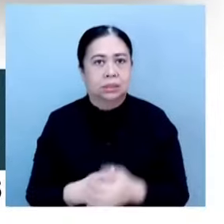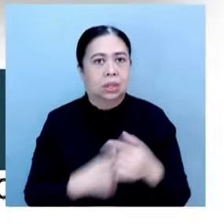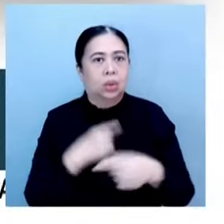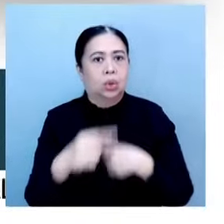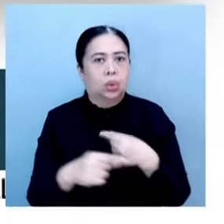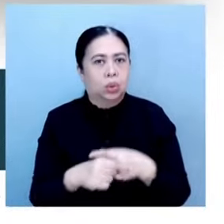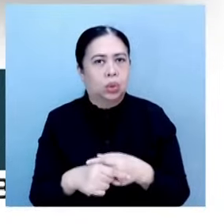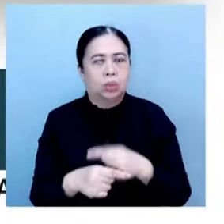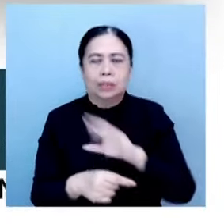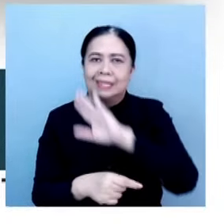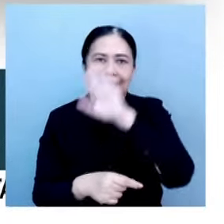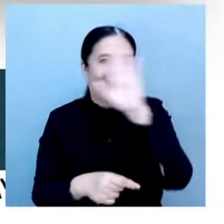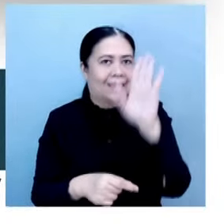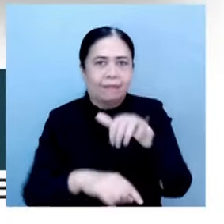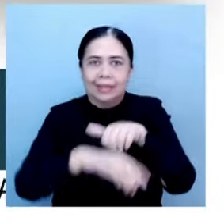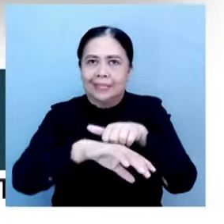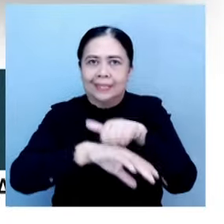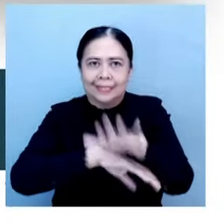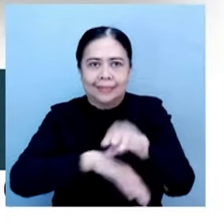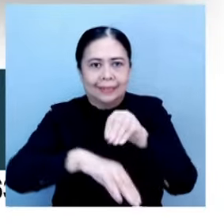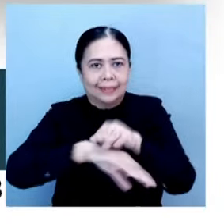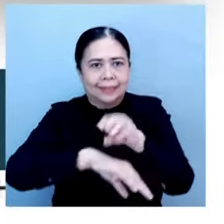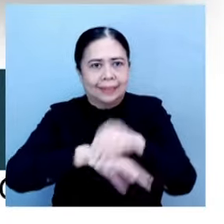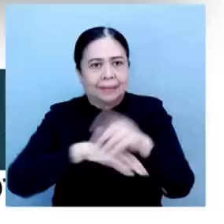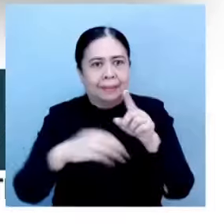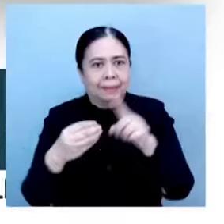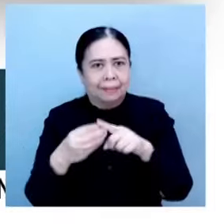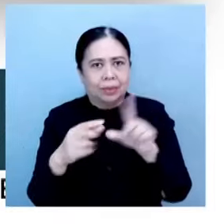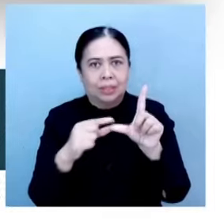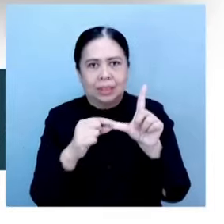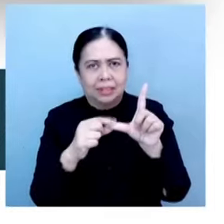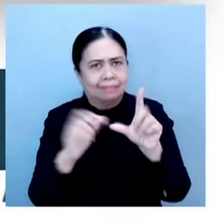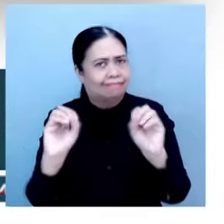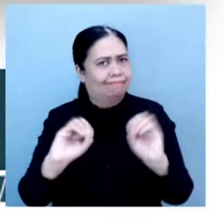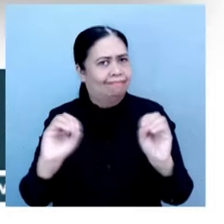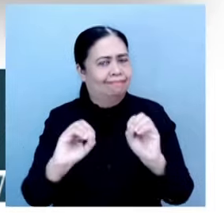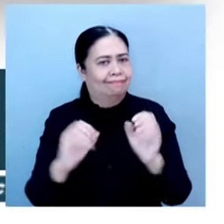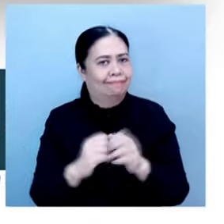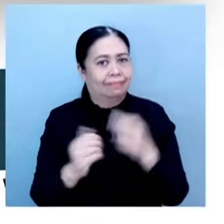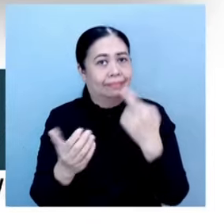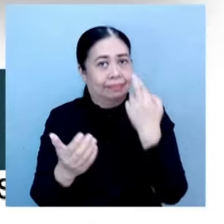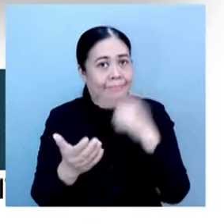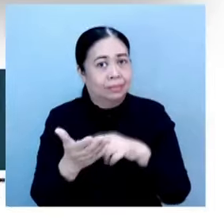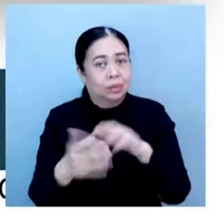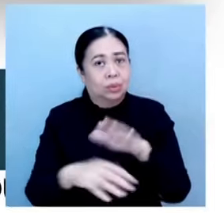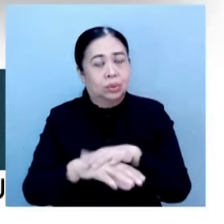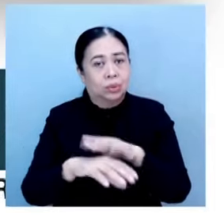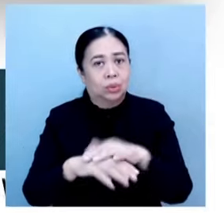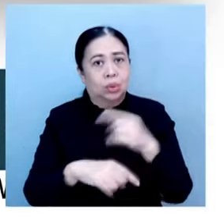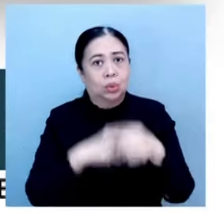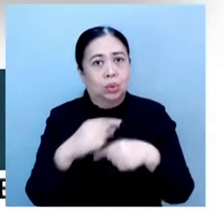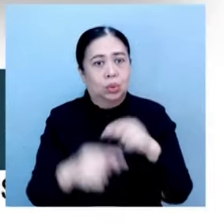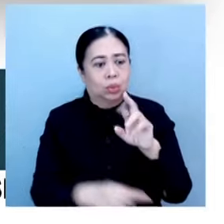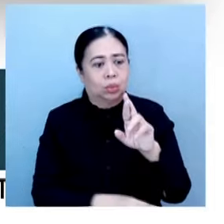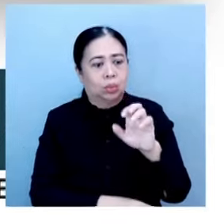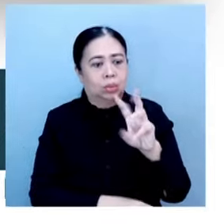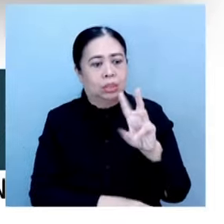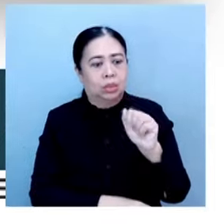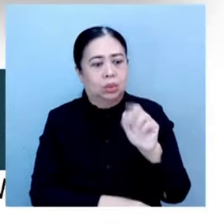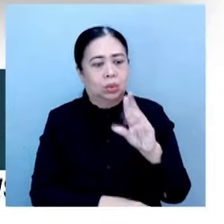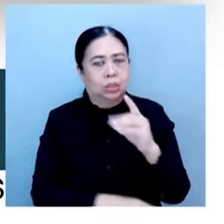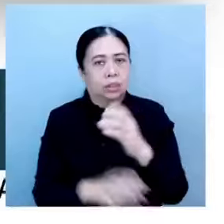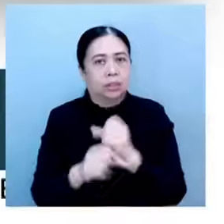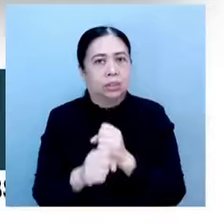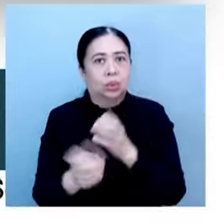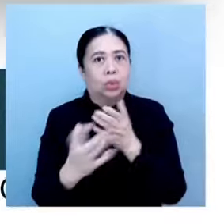will never send an official advisory containing links. It also reminded customers that Globe rewards may only be claimed via